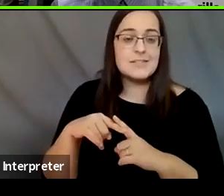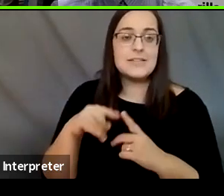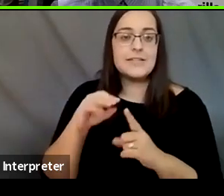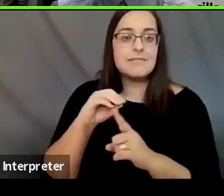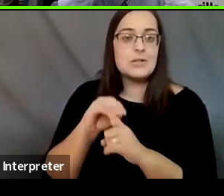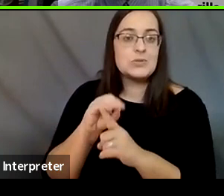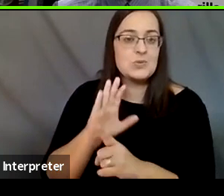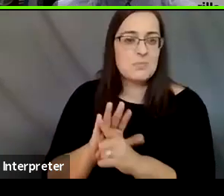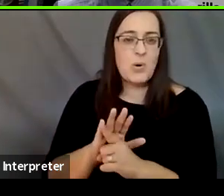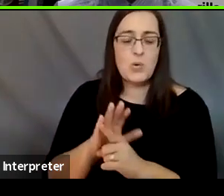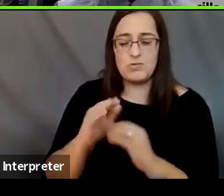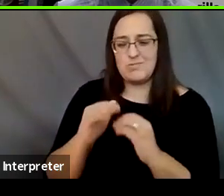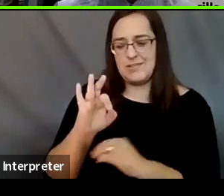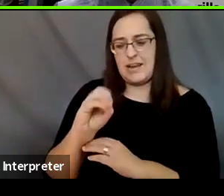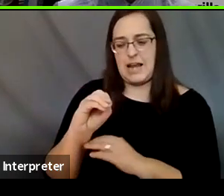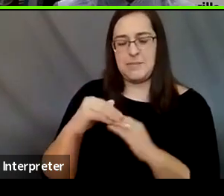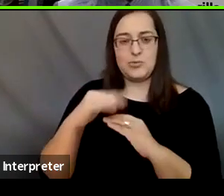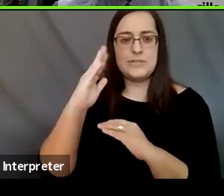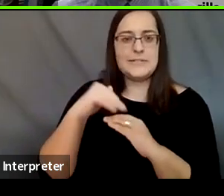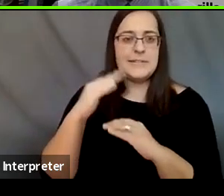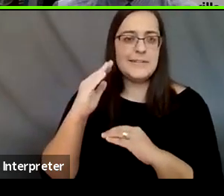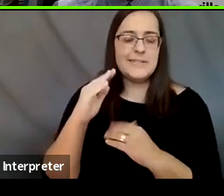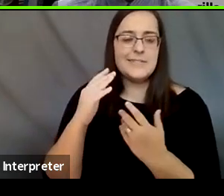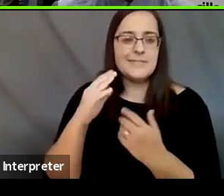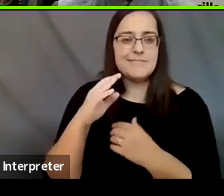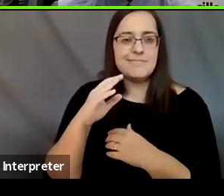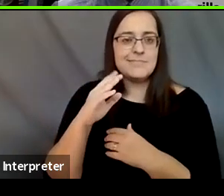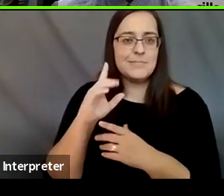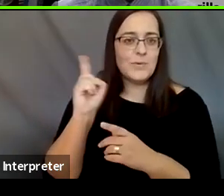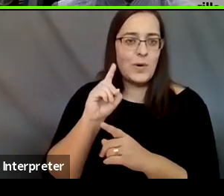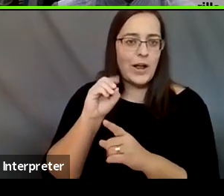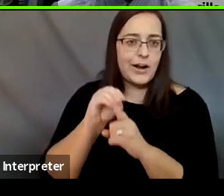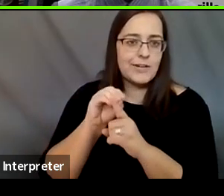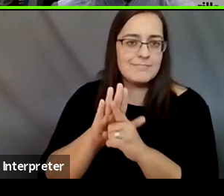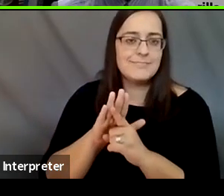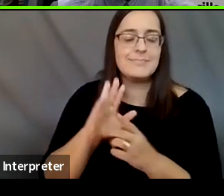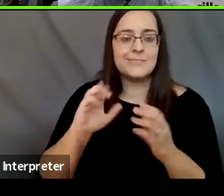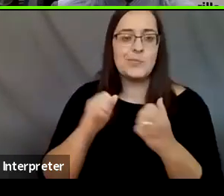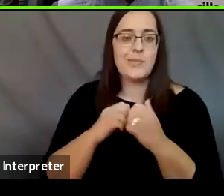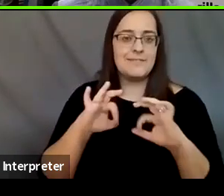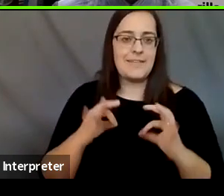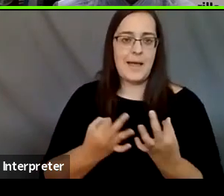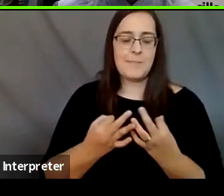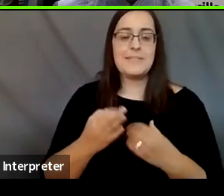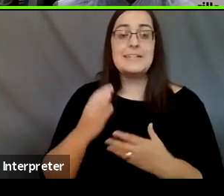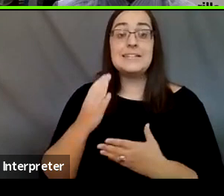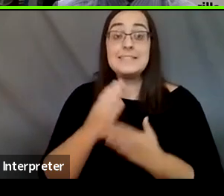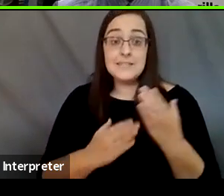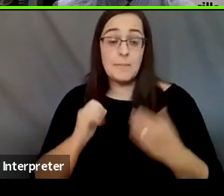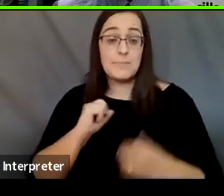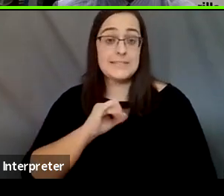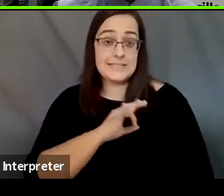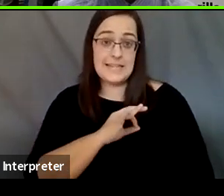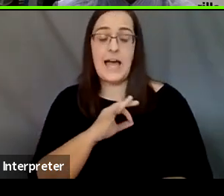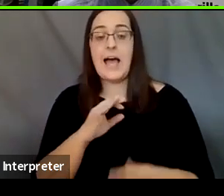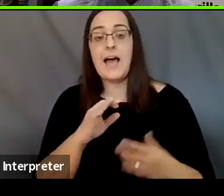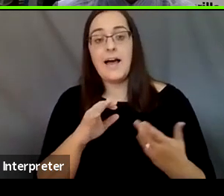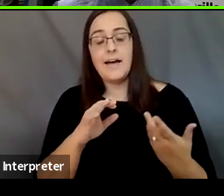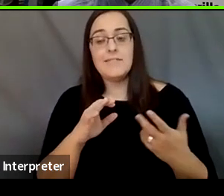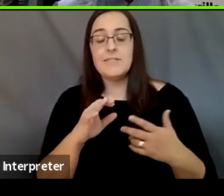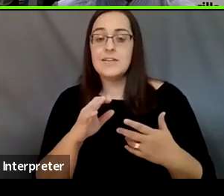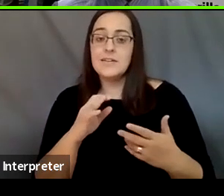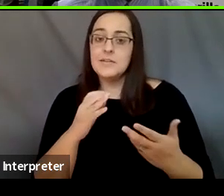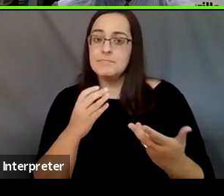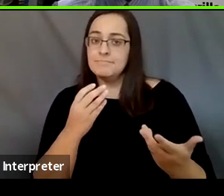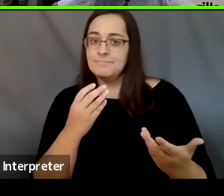over 90% family contacts. And especially now, we have a number of staff having to leave because the children are at least showing symptoms at